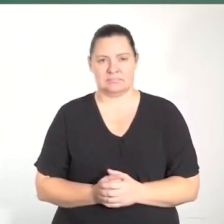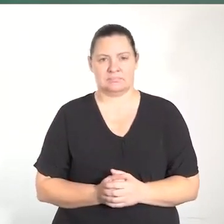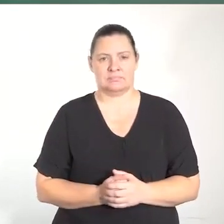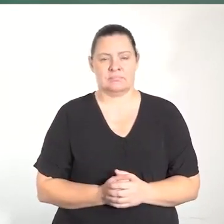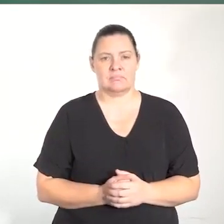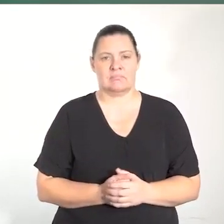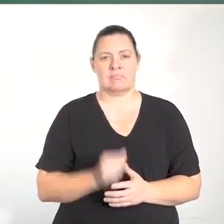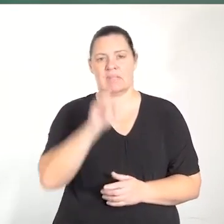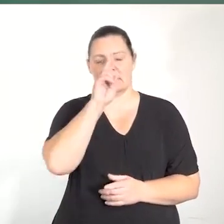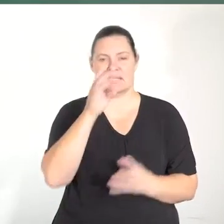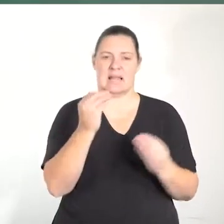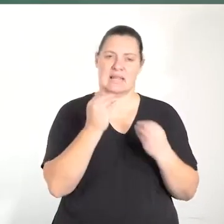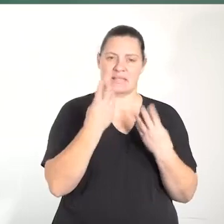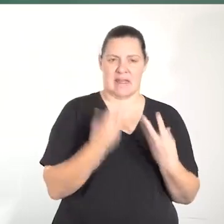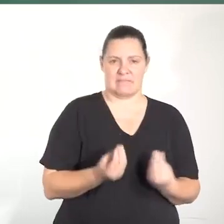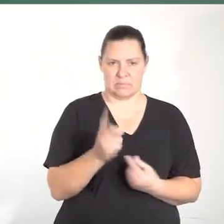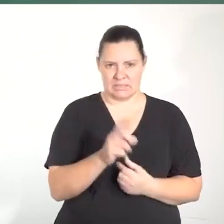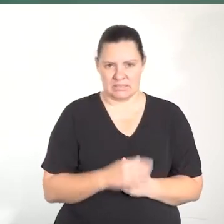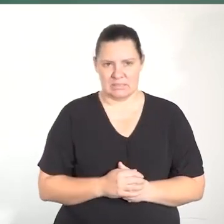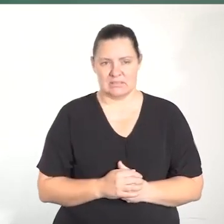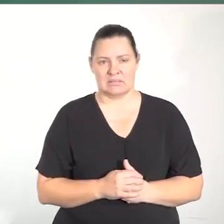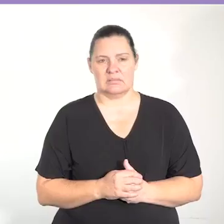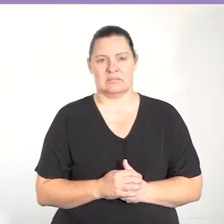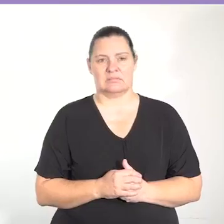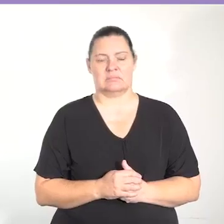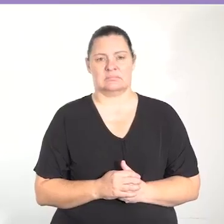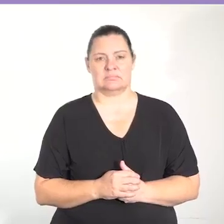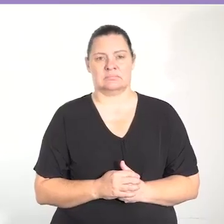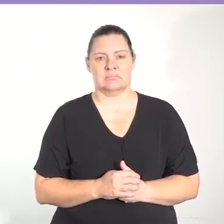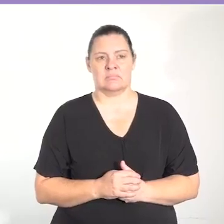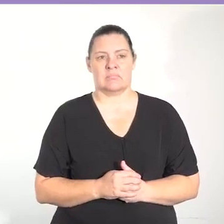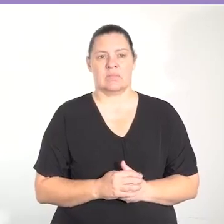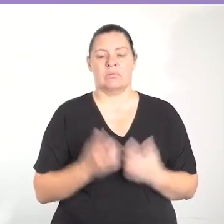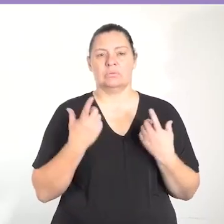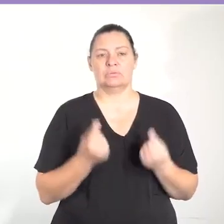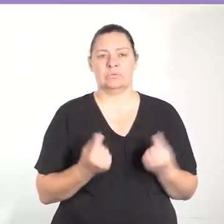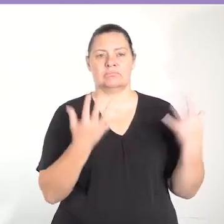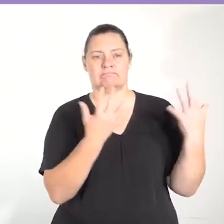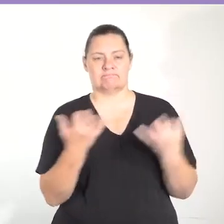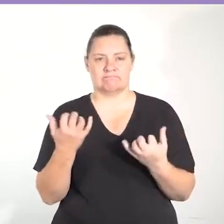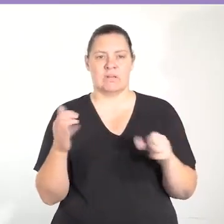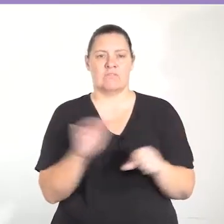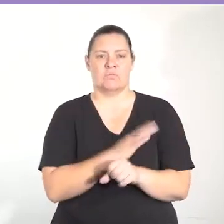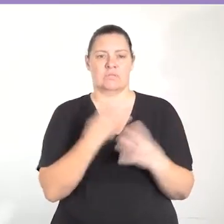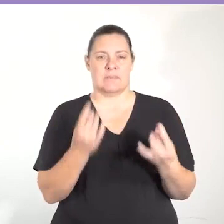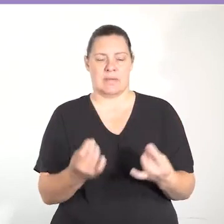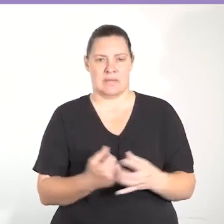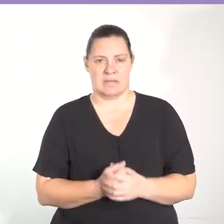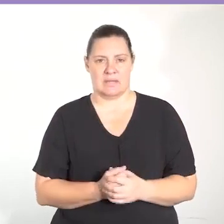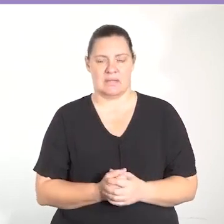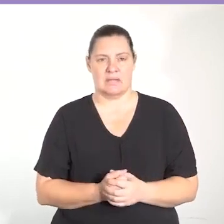So let's see what this lesson has for us today. We are going to be doing calculations with whole